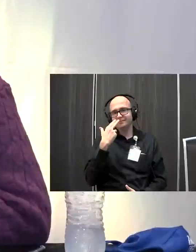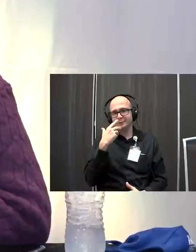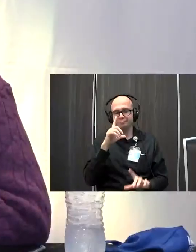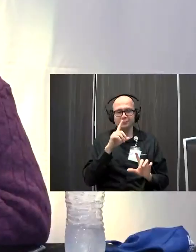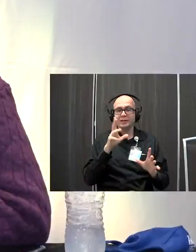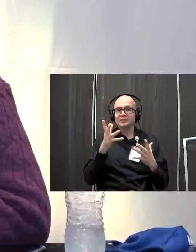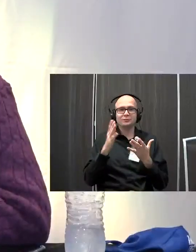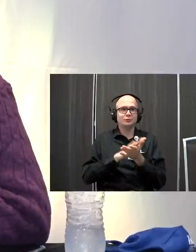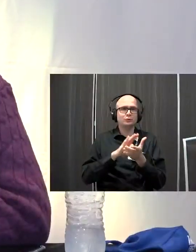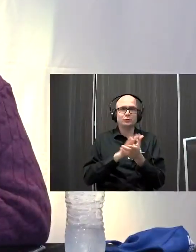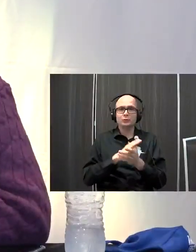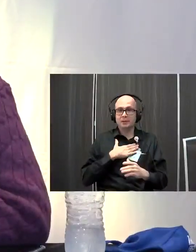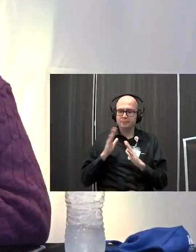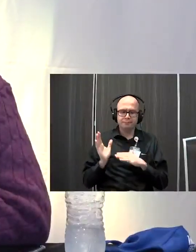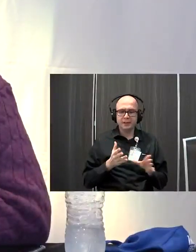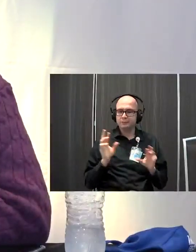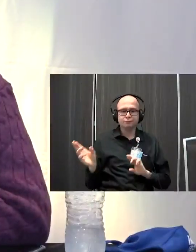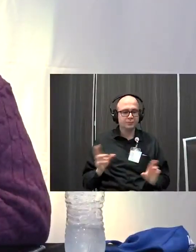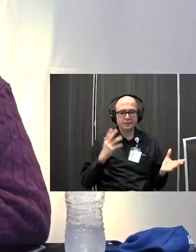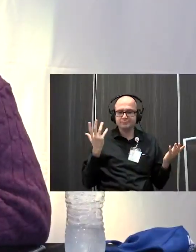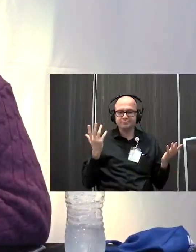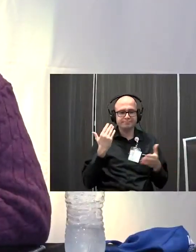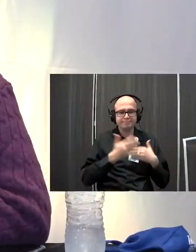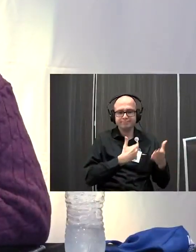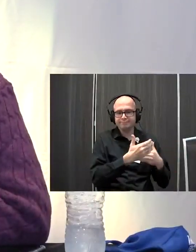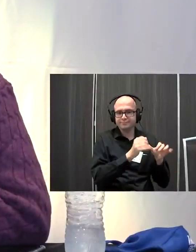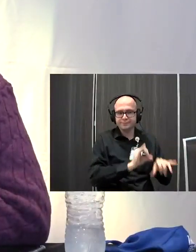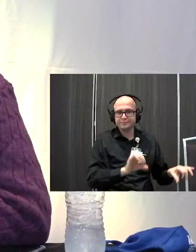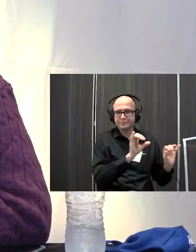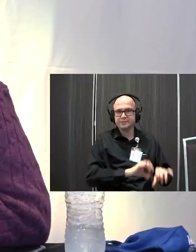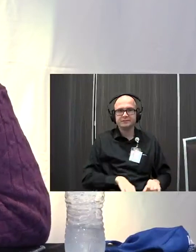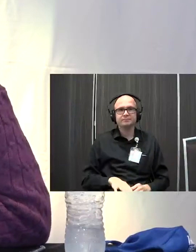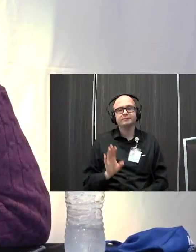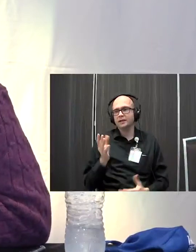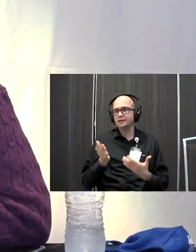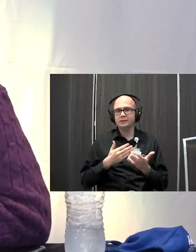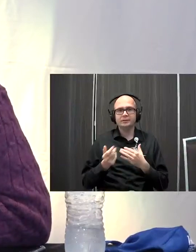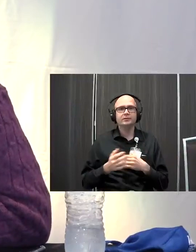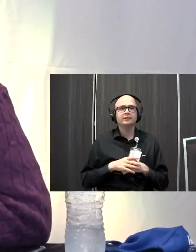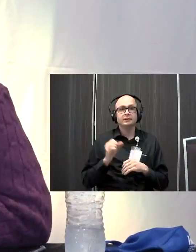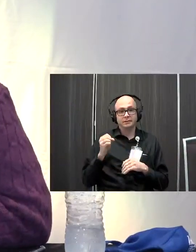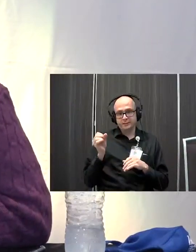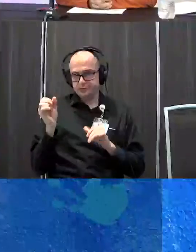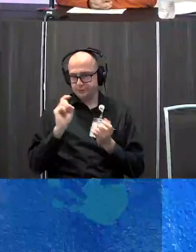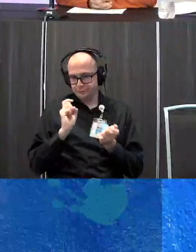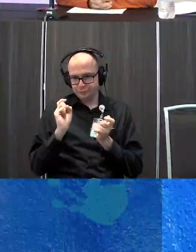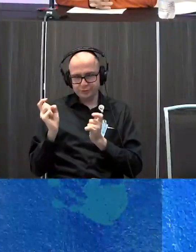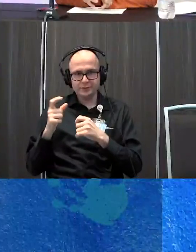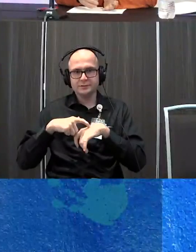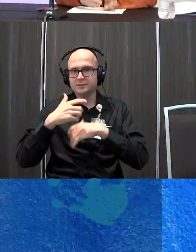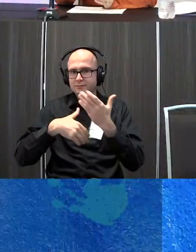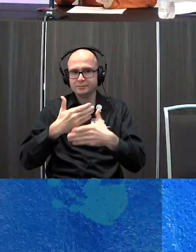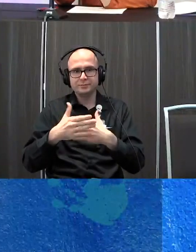schools go, I've made my plan, I'm ready to go, and you're good to go. And So they definitely change over time and with